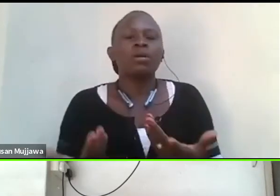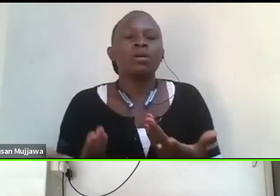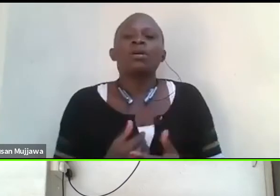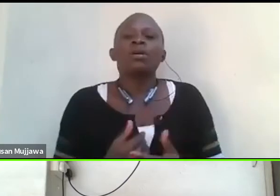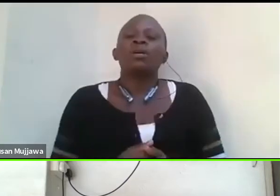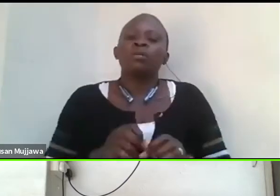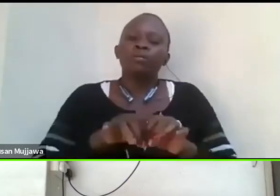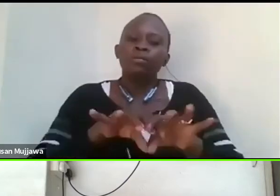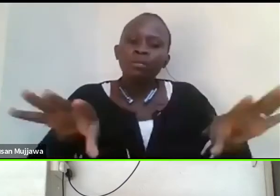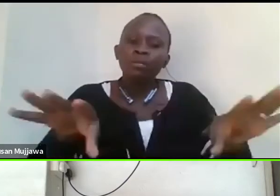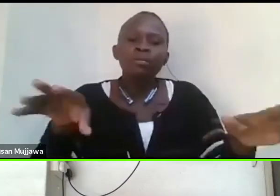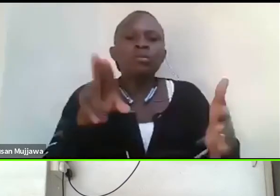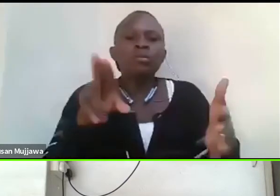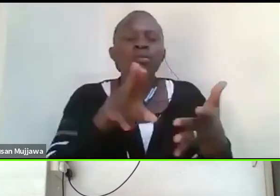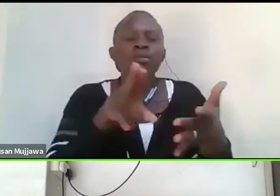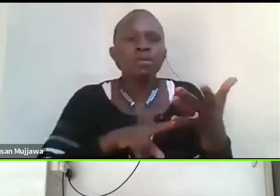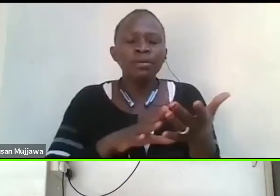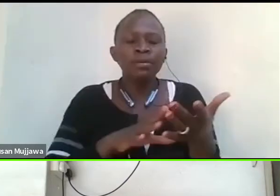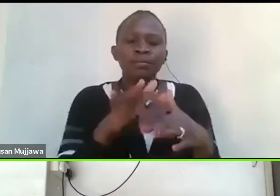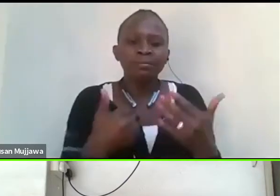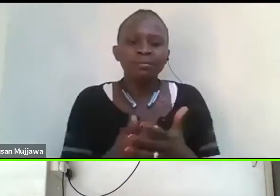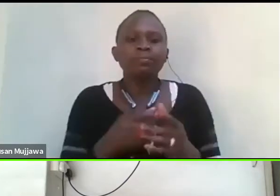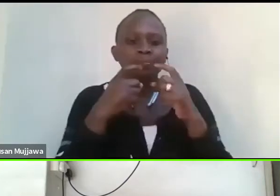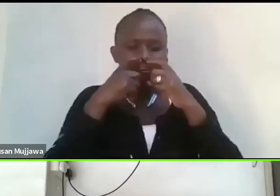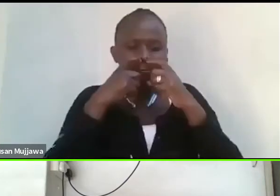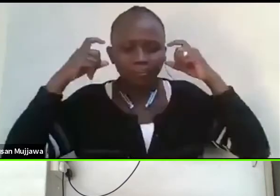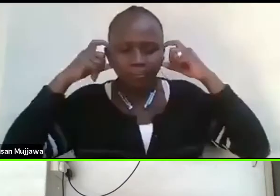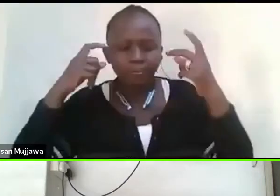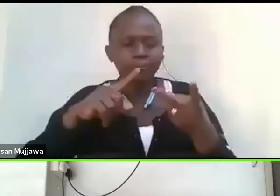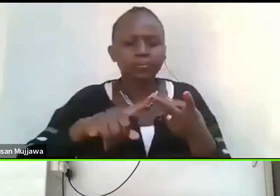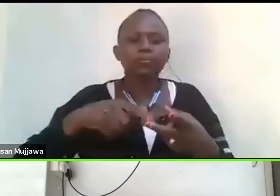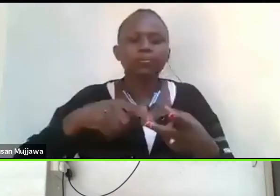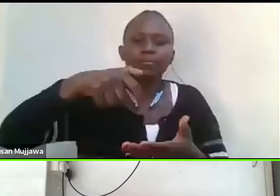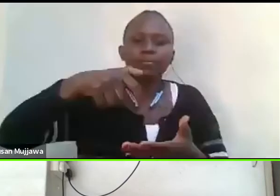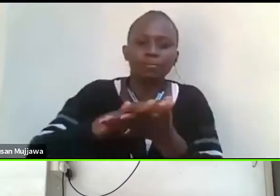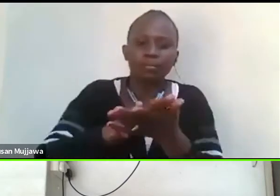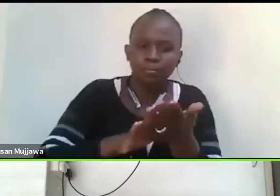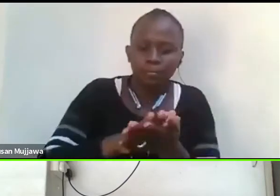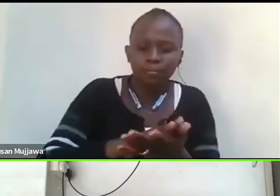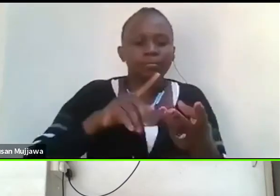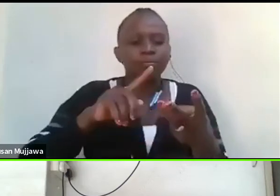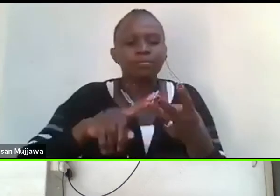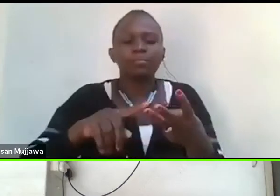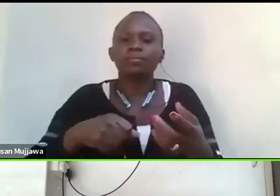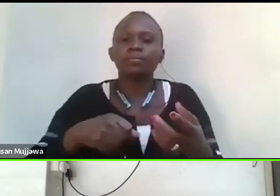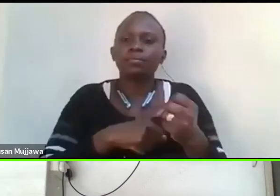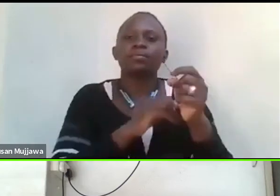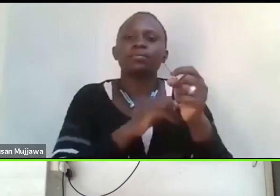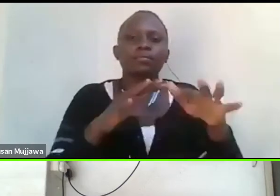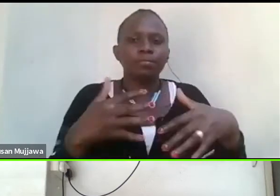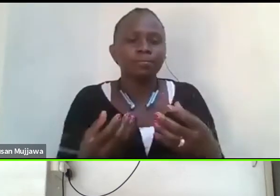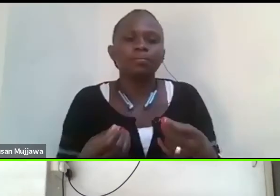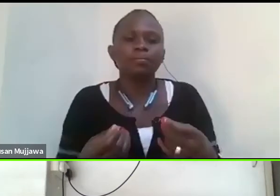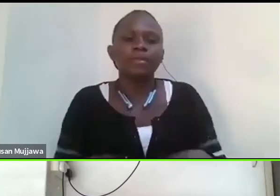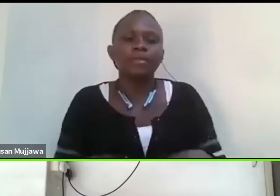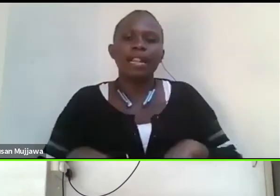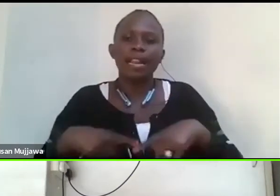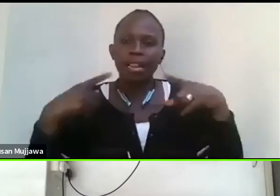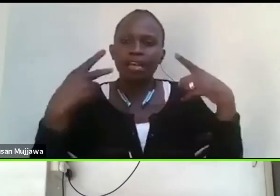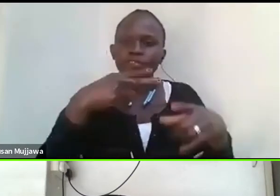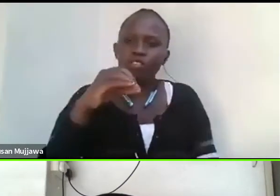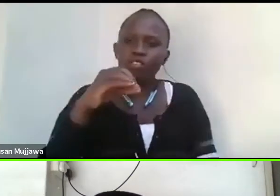them masks, sanitizers, also supporting them in terms of livelihood, where the